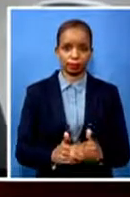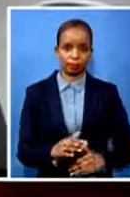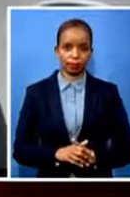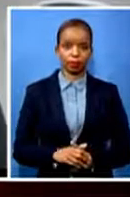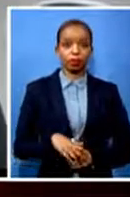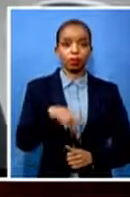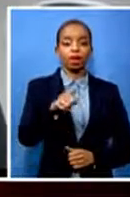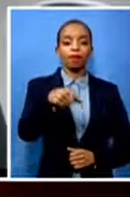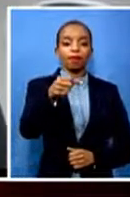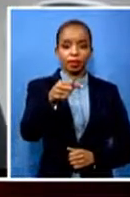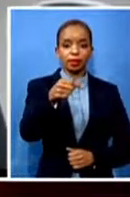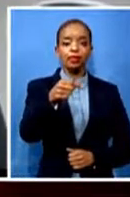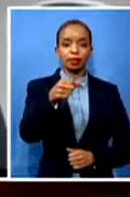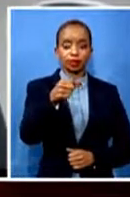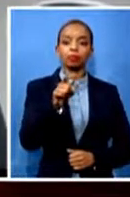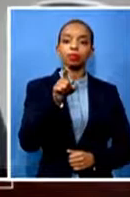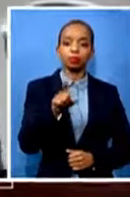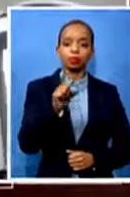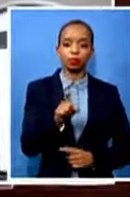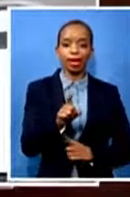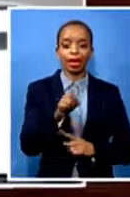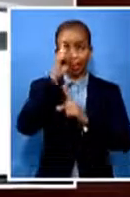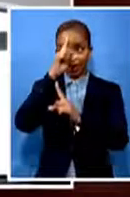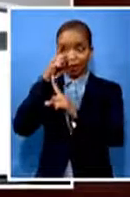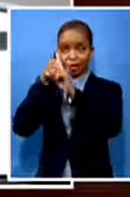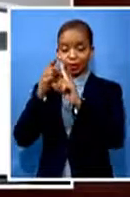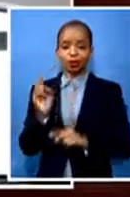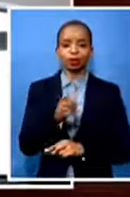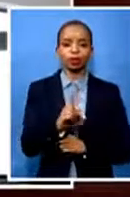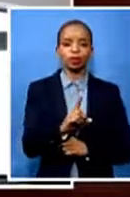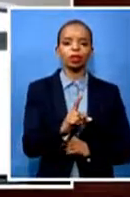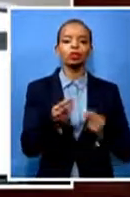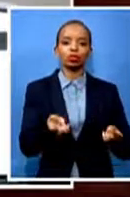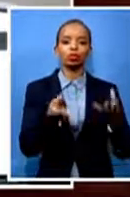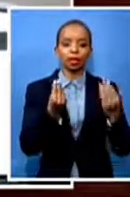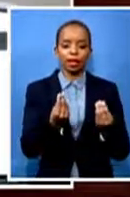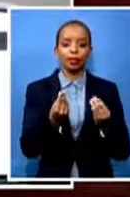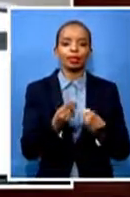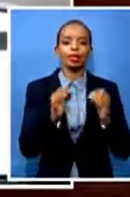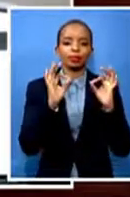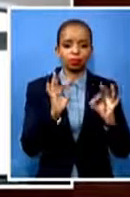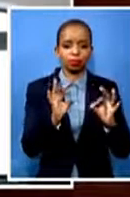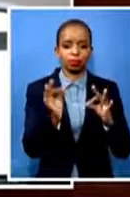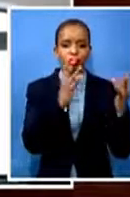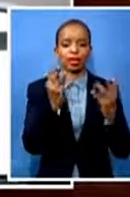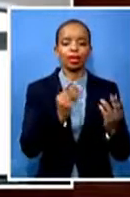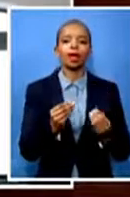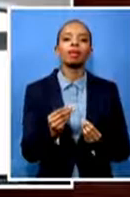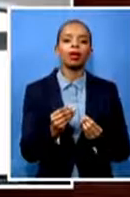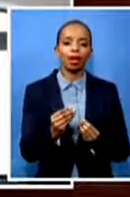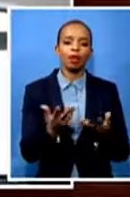ward an equitable number of potential voters. So you